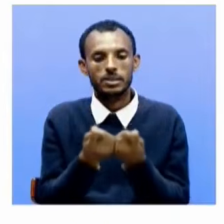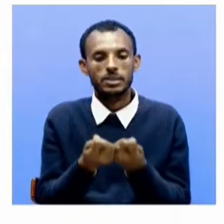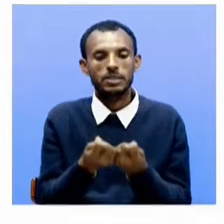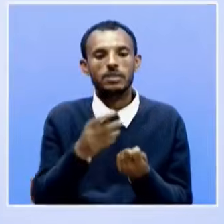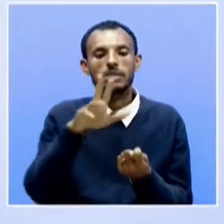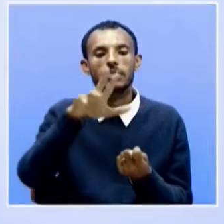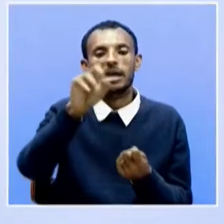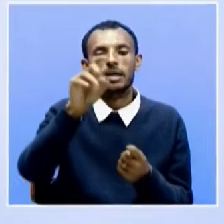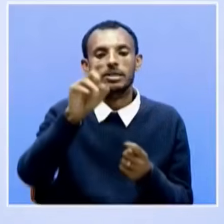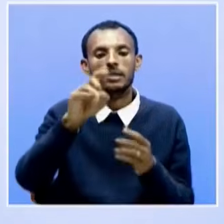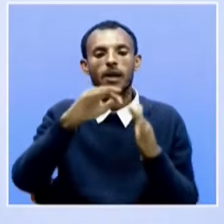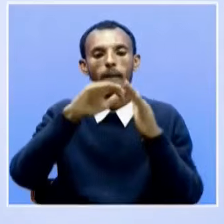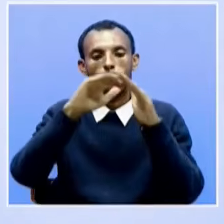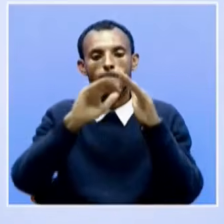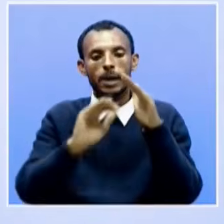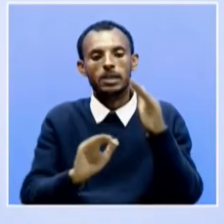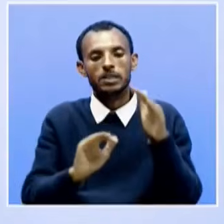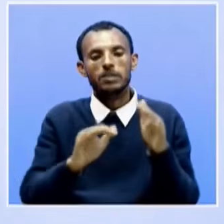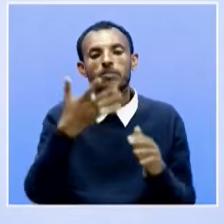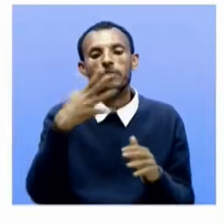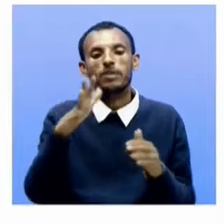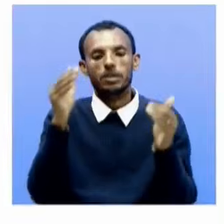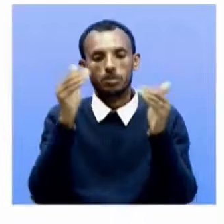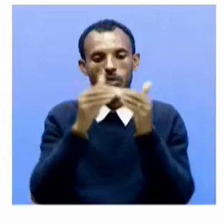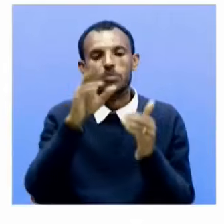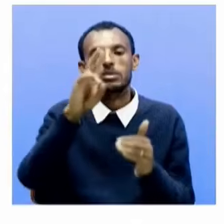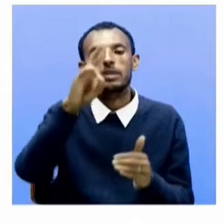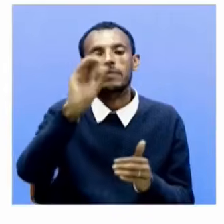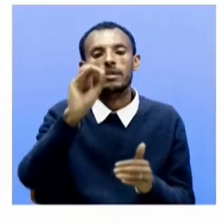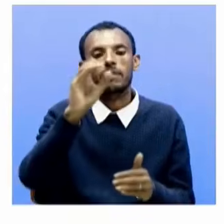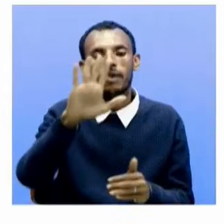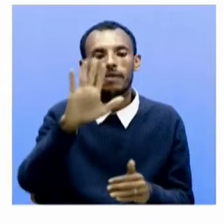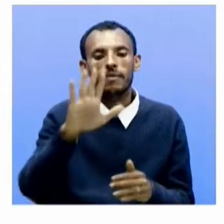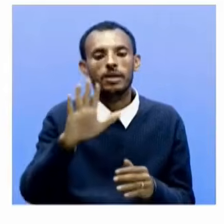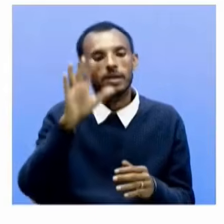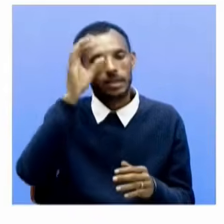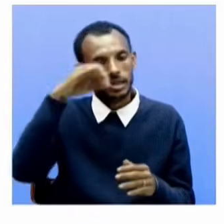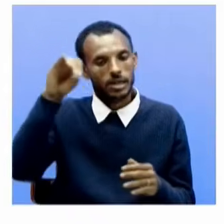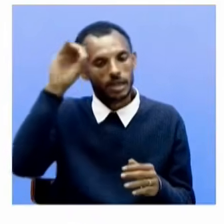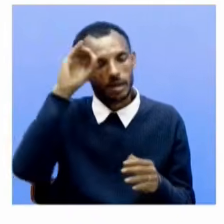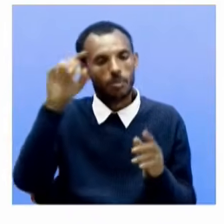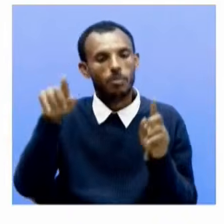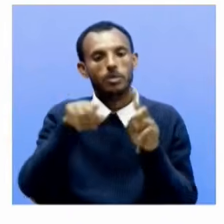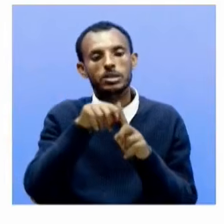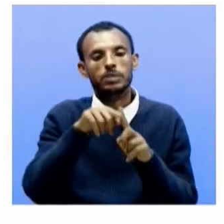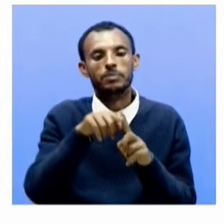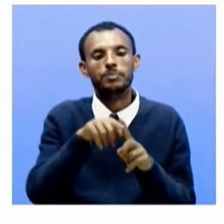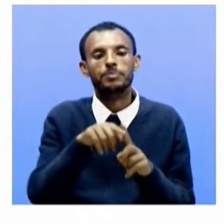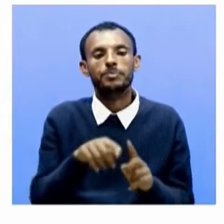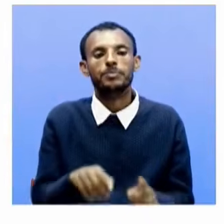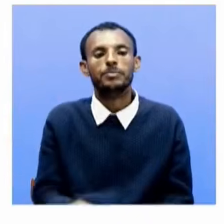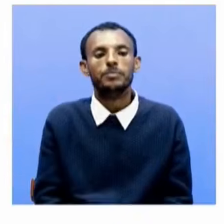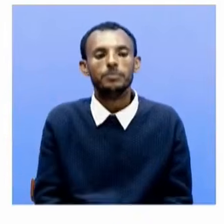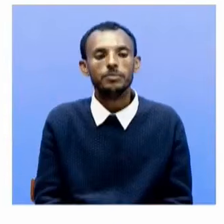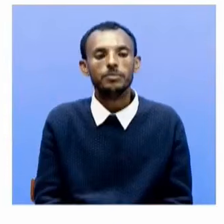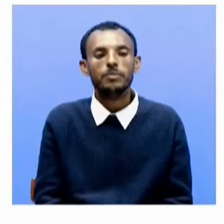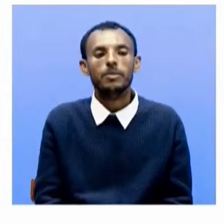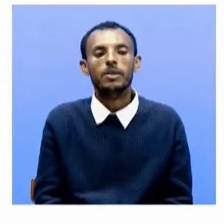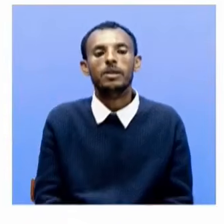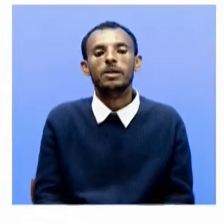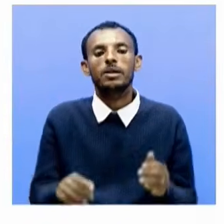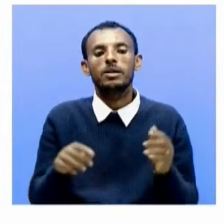minus 15 together with 75 degree is positive 60